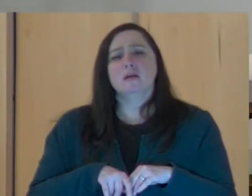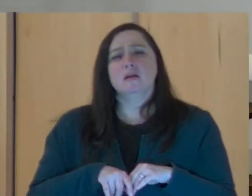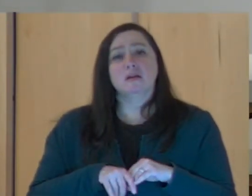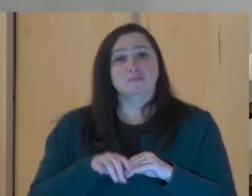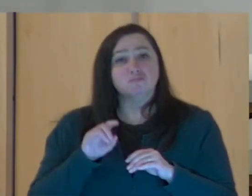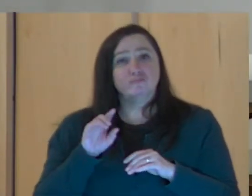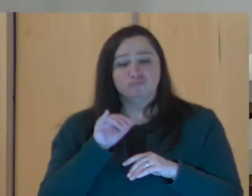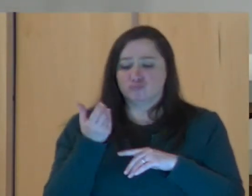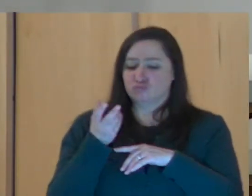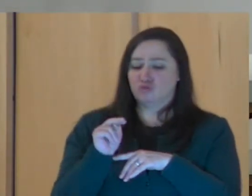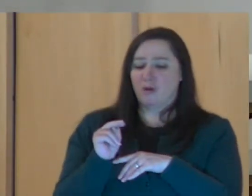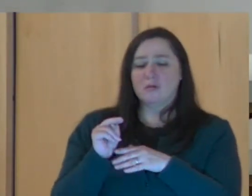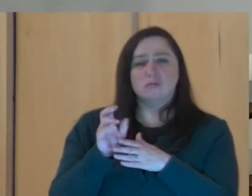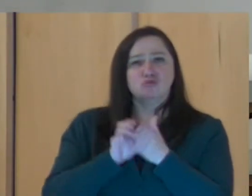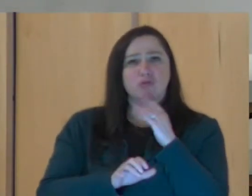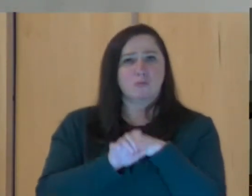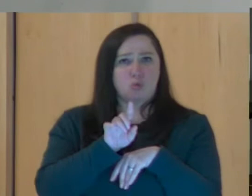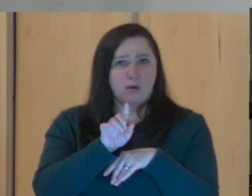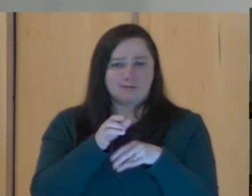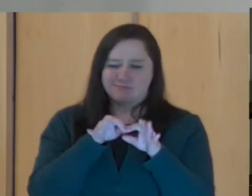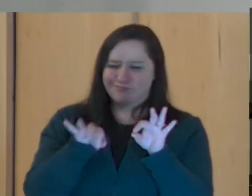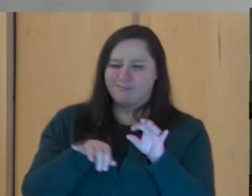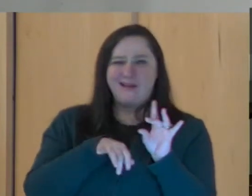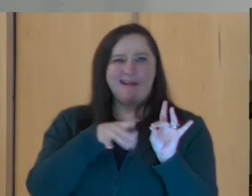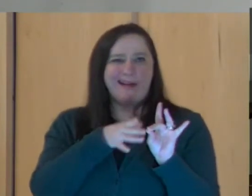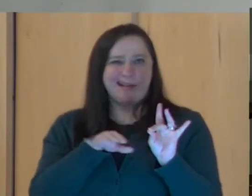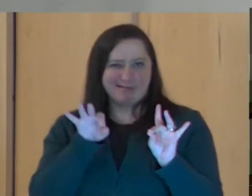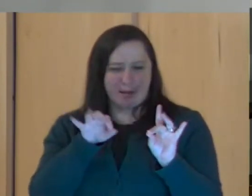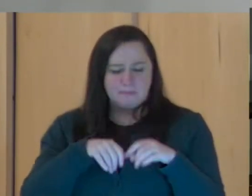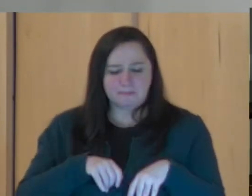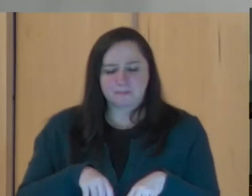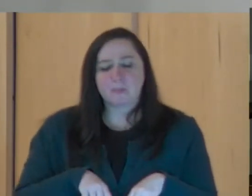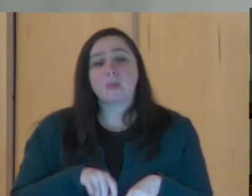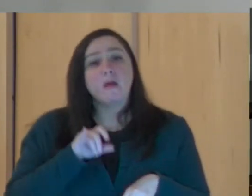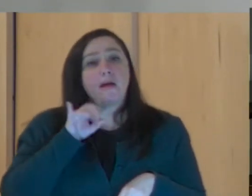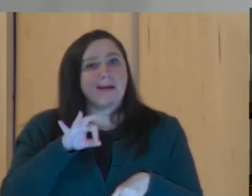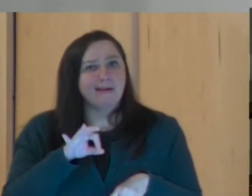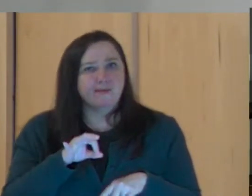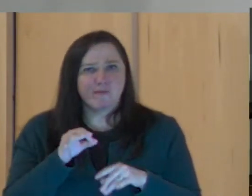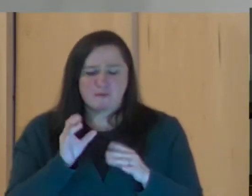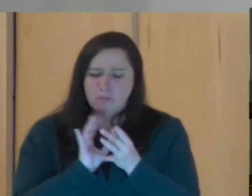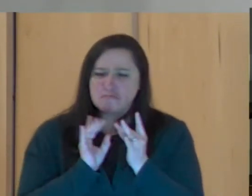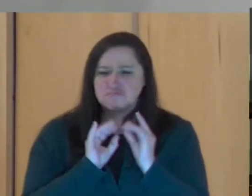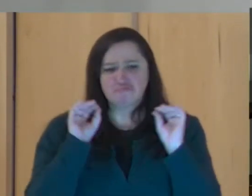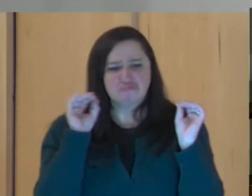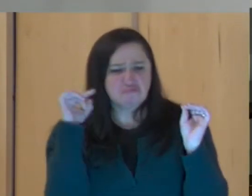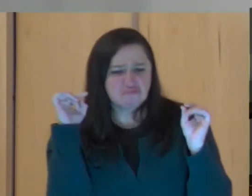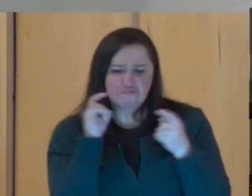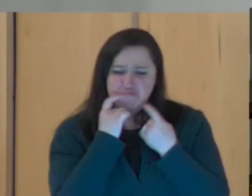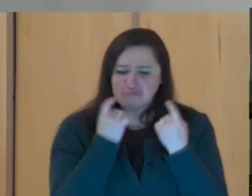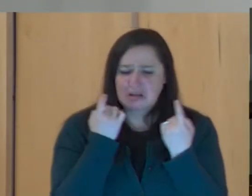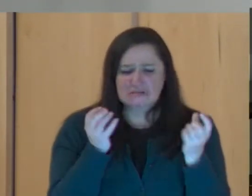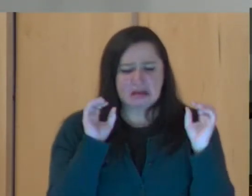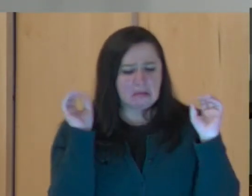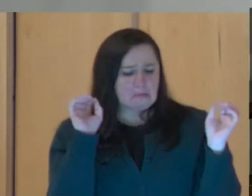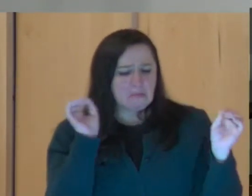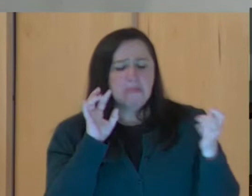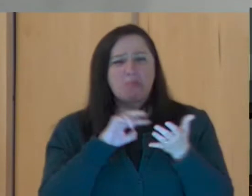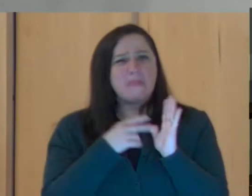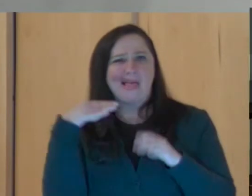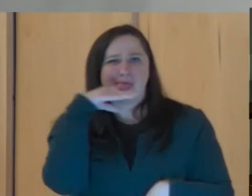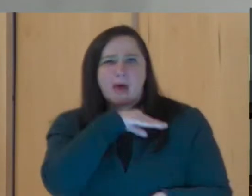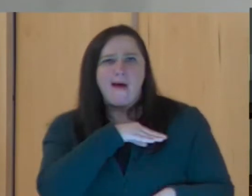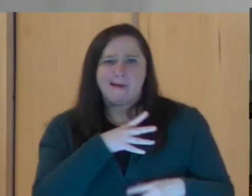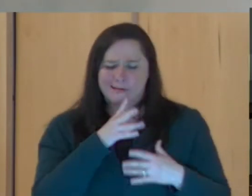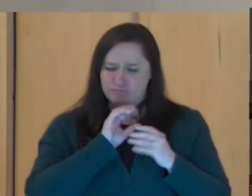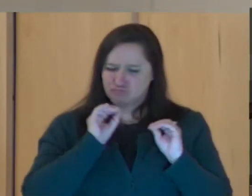1 John chapter 1, verses 8 and 9. If we say we have no sin, we deceive ourselves and the truth is not in us.